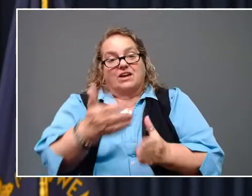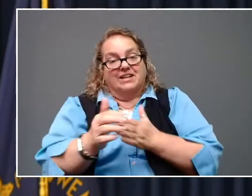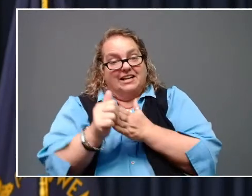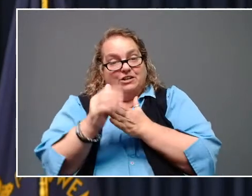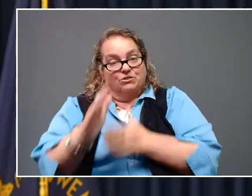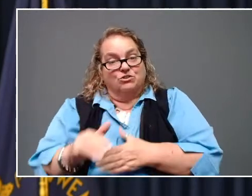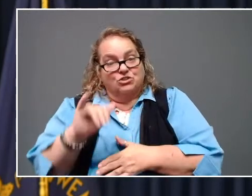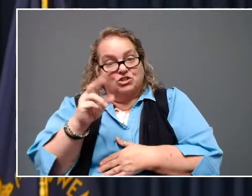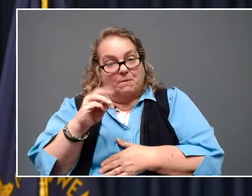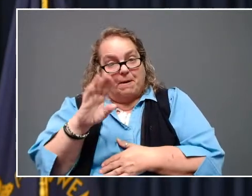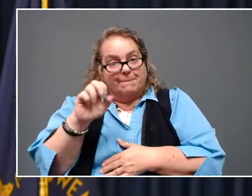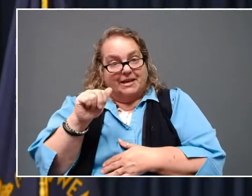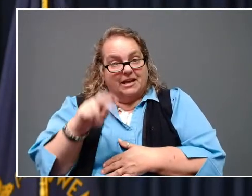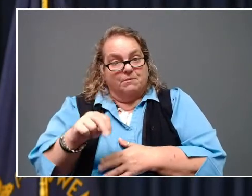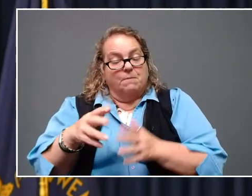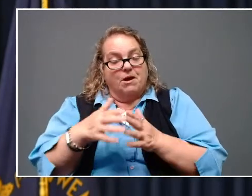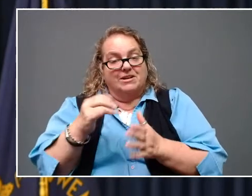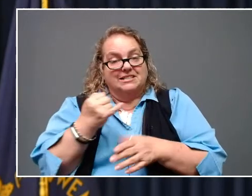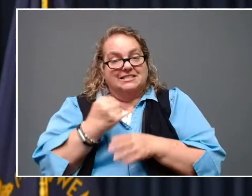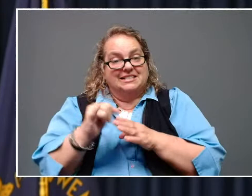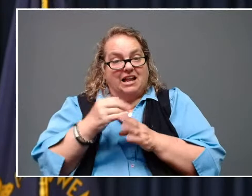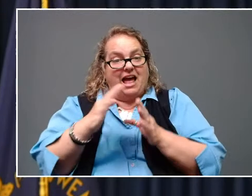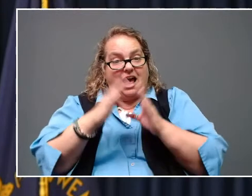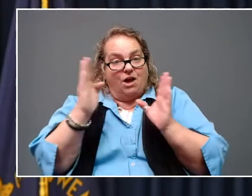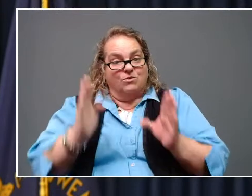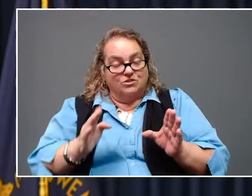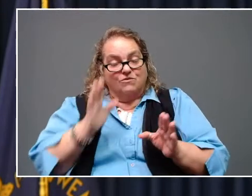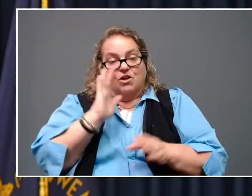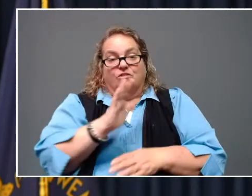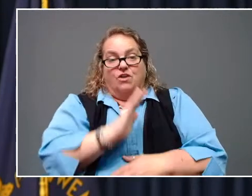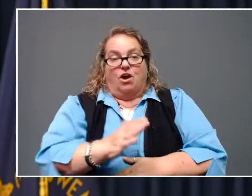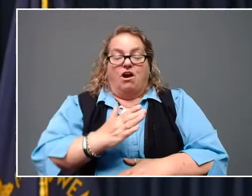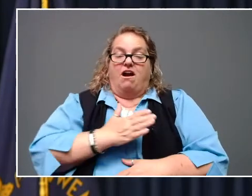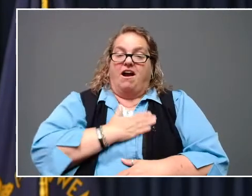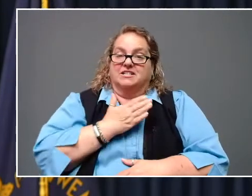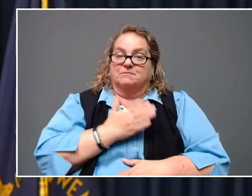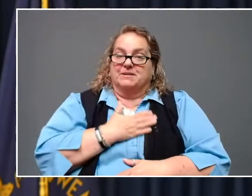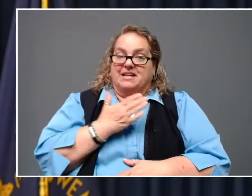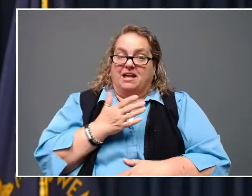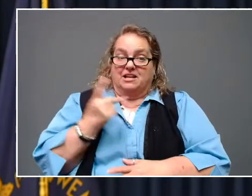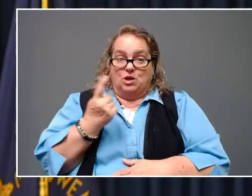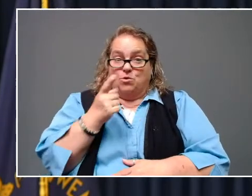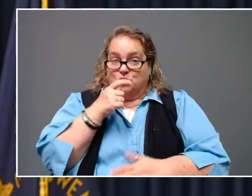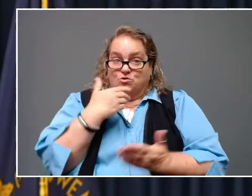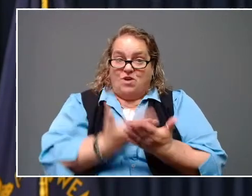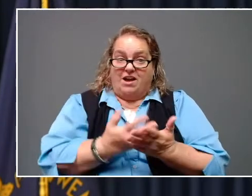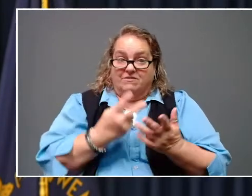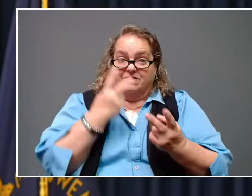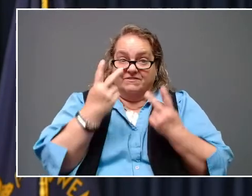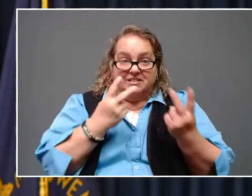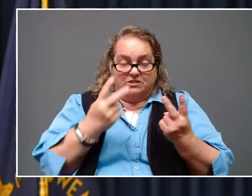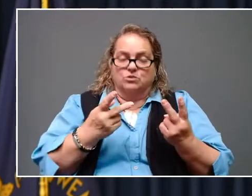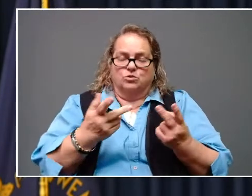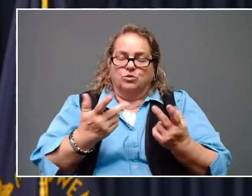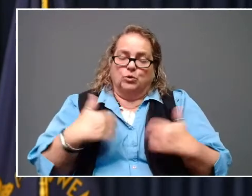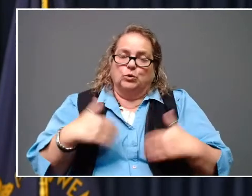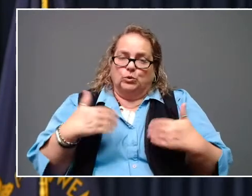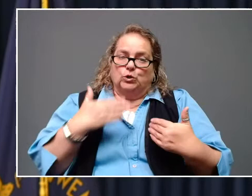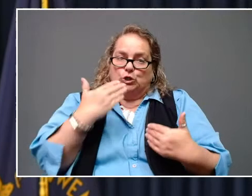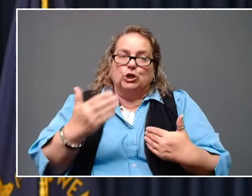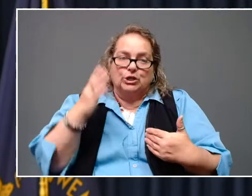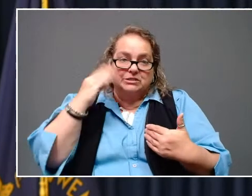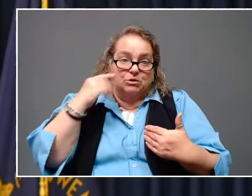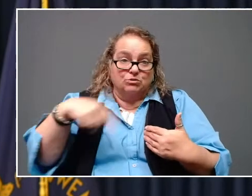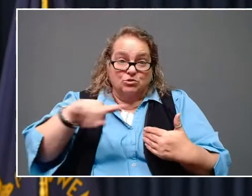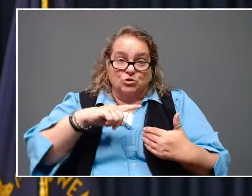for their hospitality. From somebody who's been there, it is quite the experience. I encourage everyone who is interested to go, and